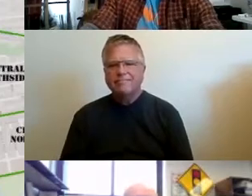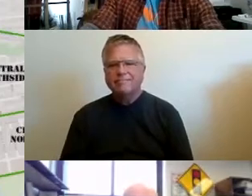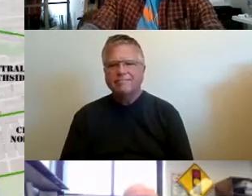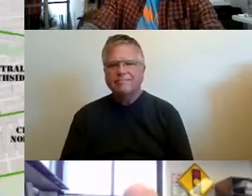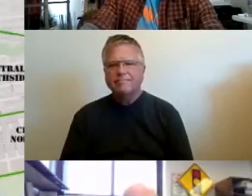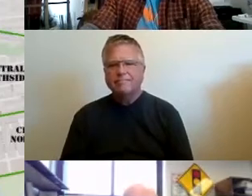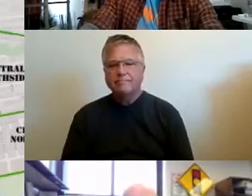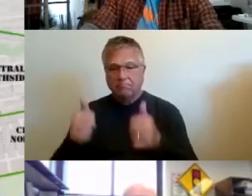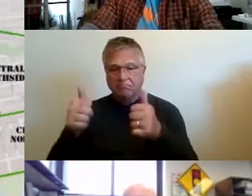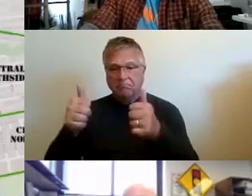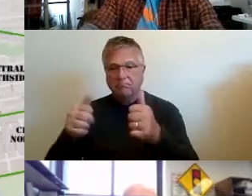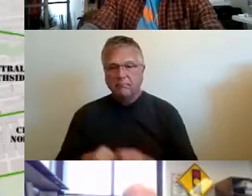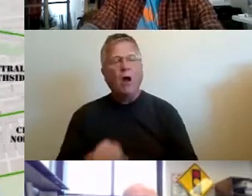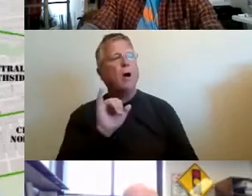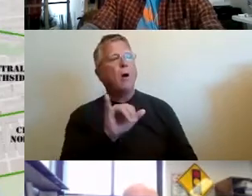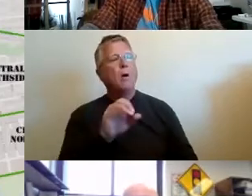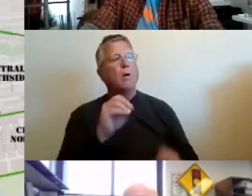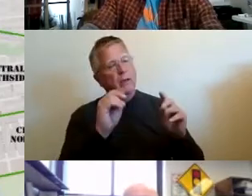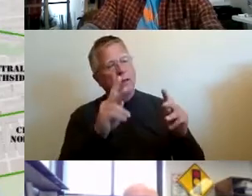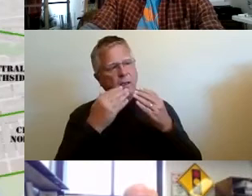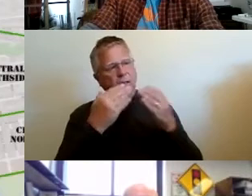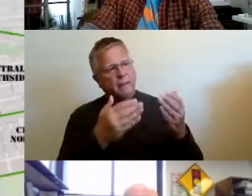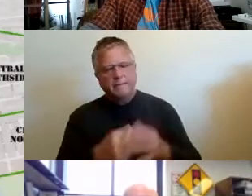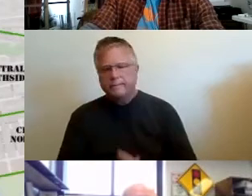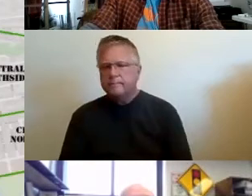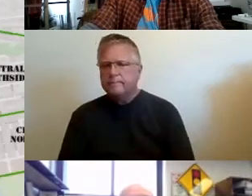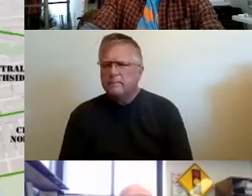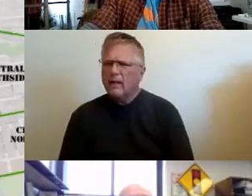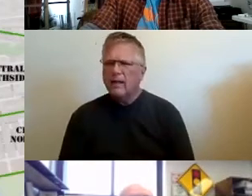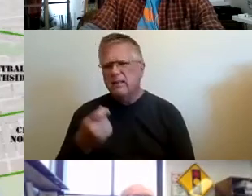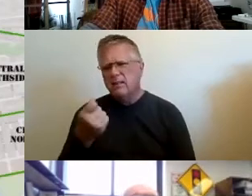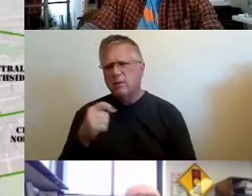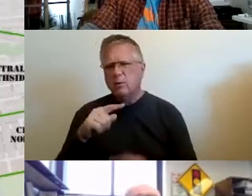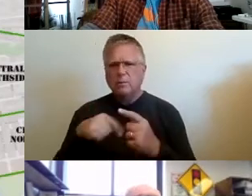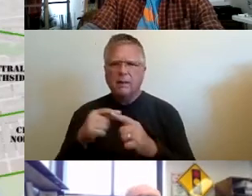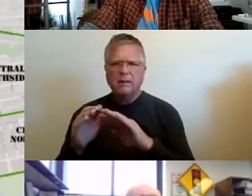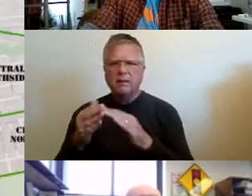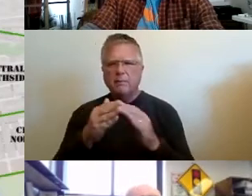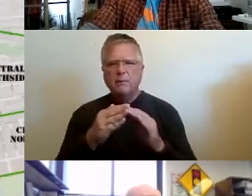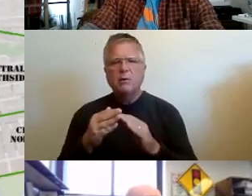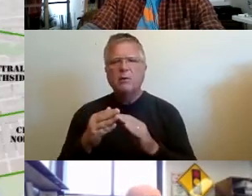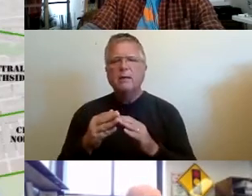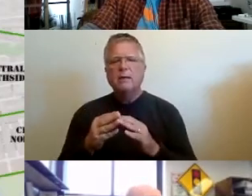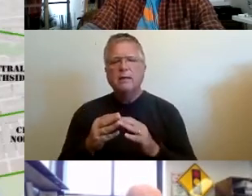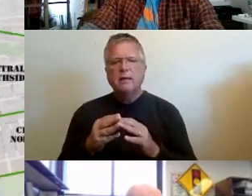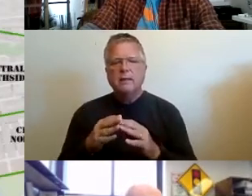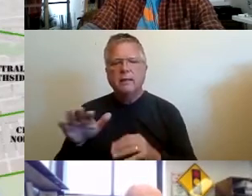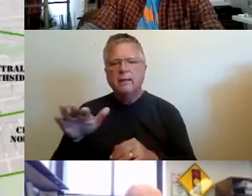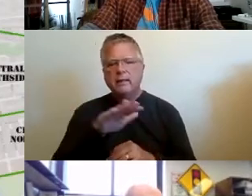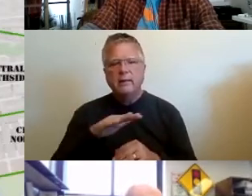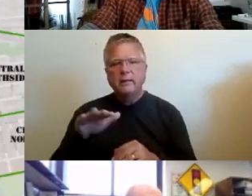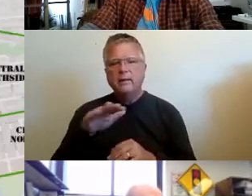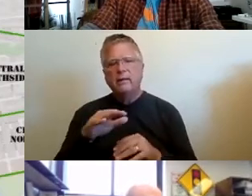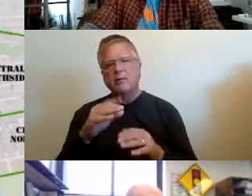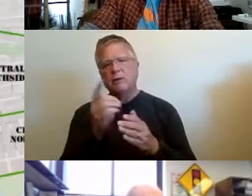You're good. Okay, thank you. So a little bit about the commuting characters of those tracks before we move into the